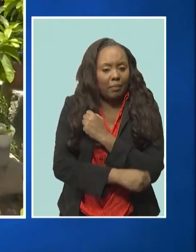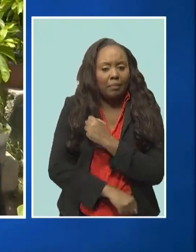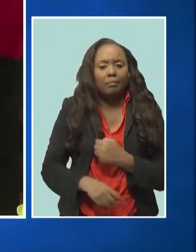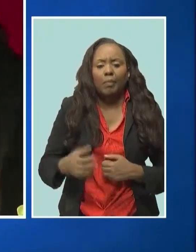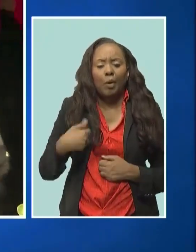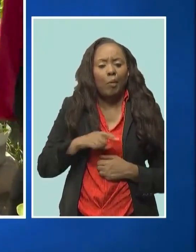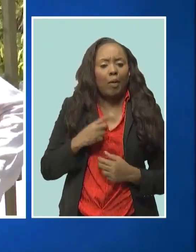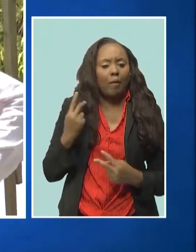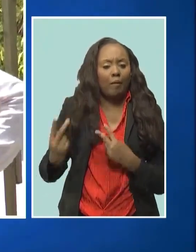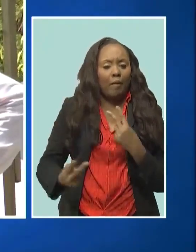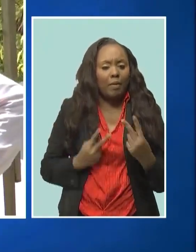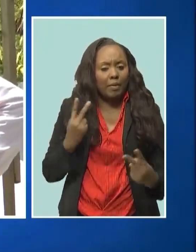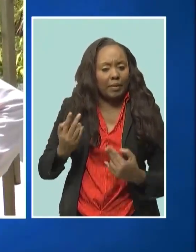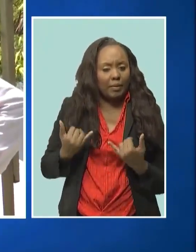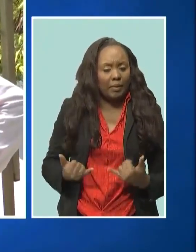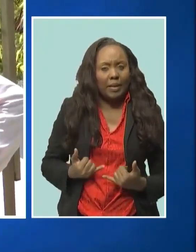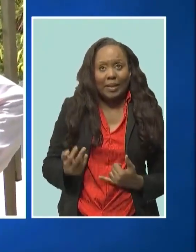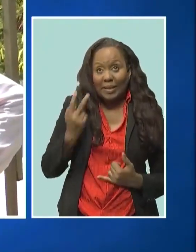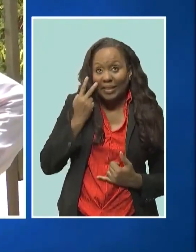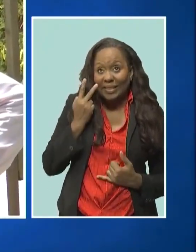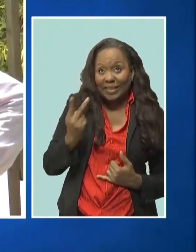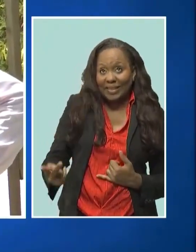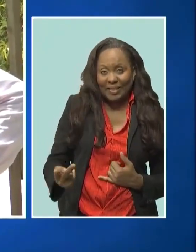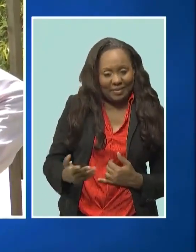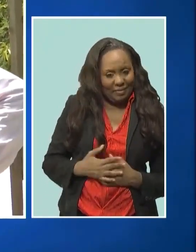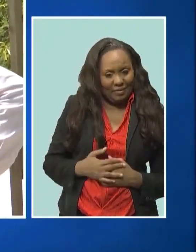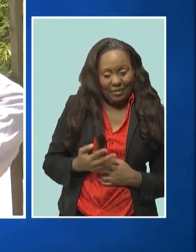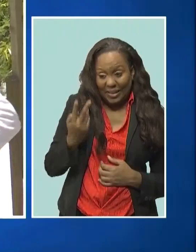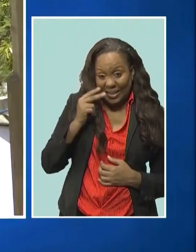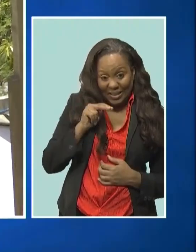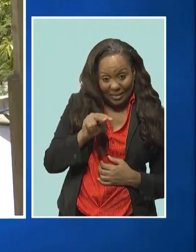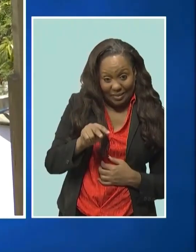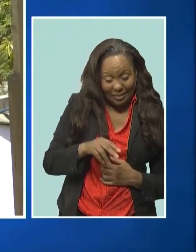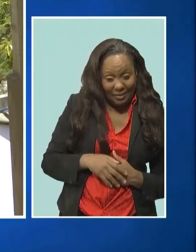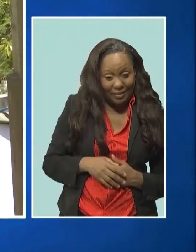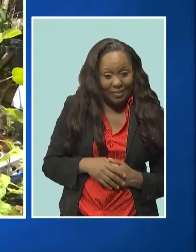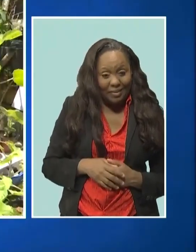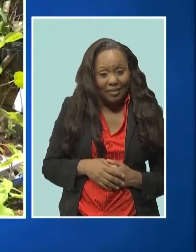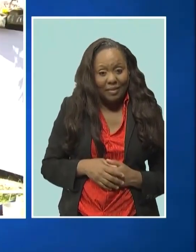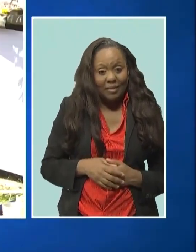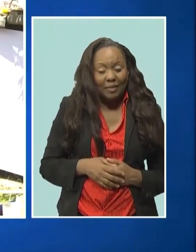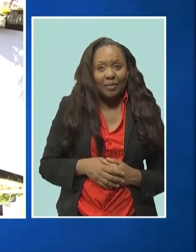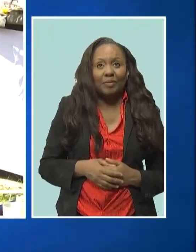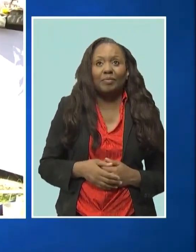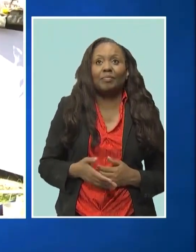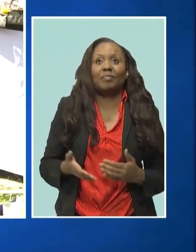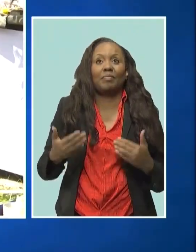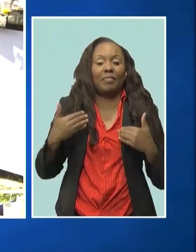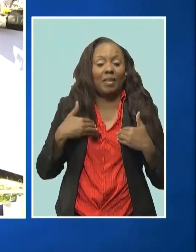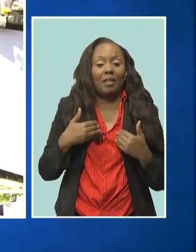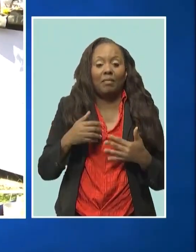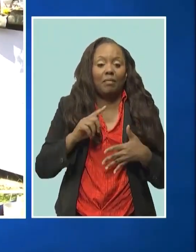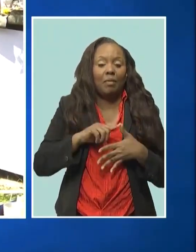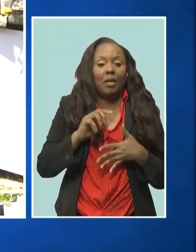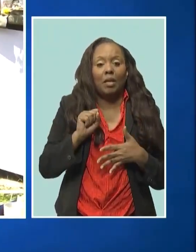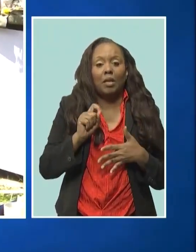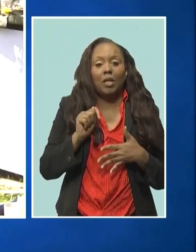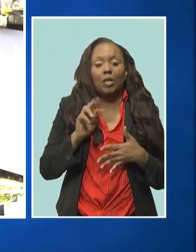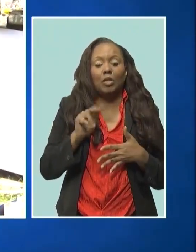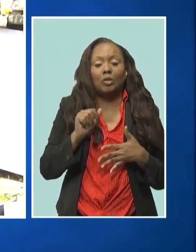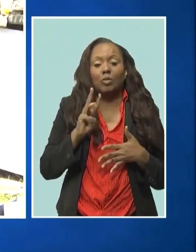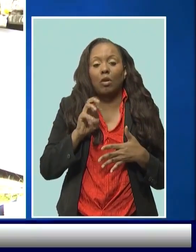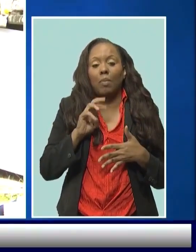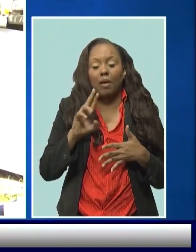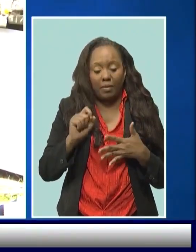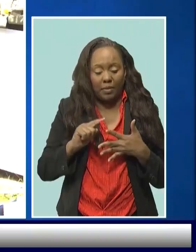team visited the farm today for a first-hand look. We have strawberries, red and green